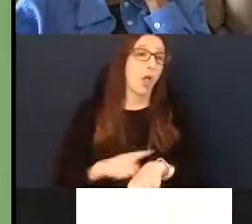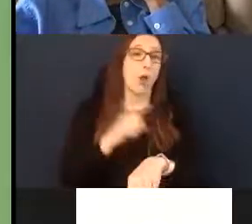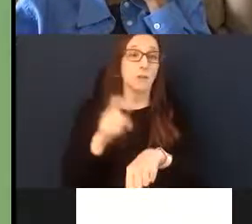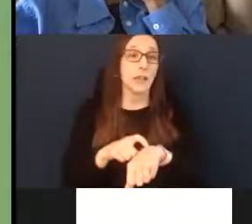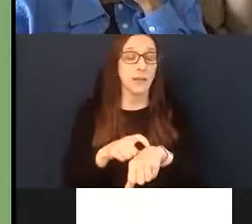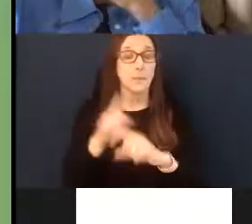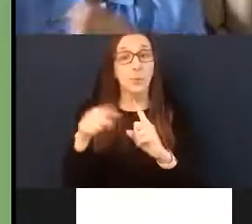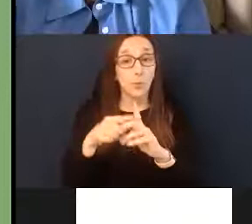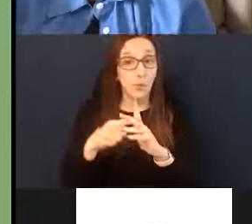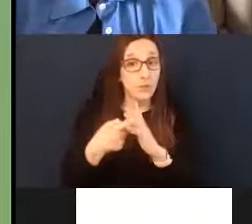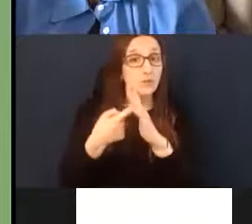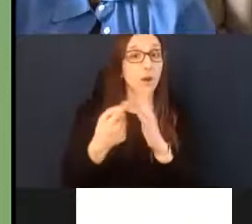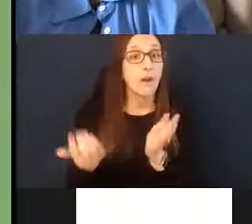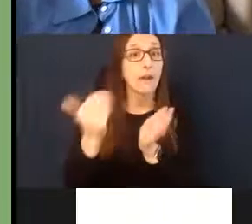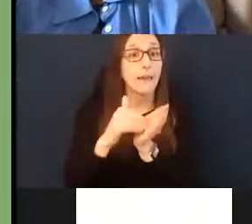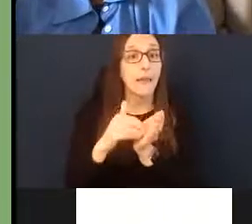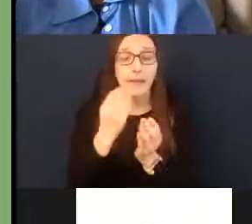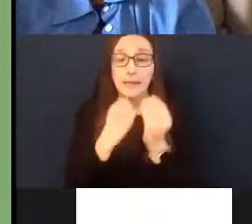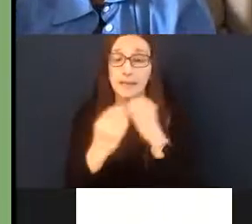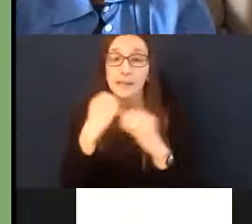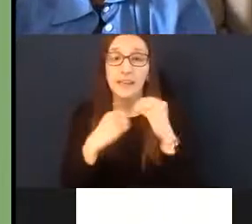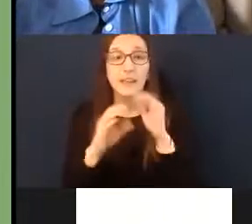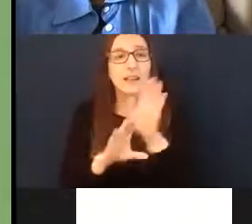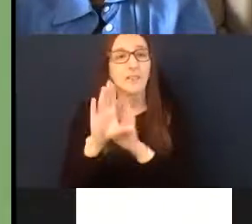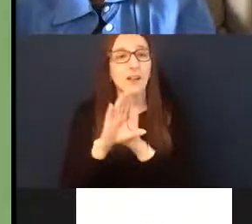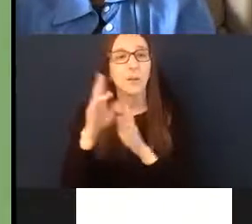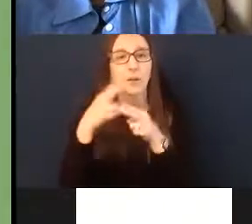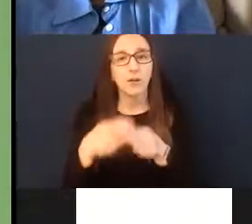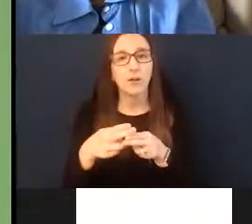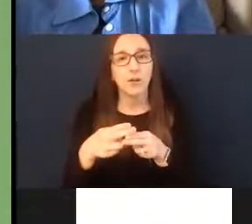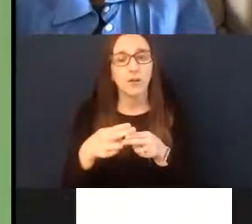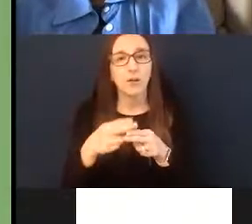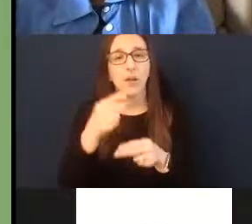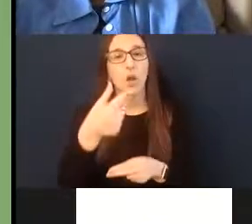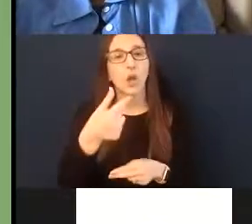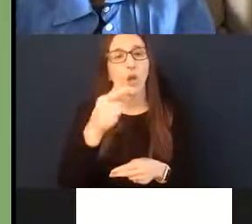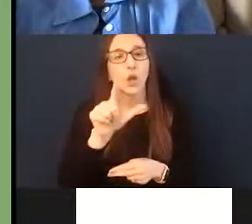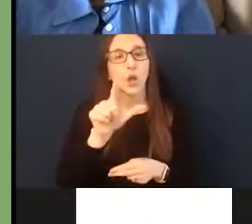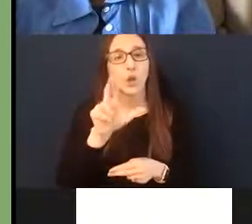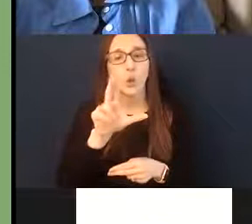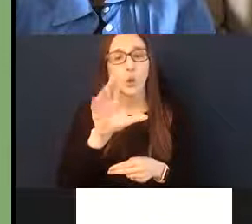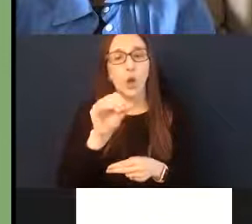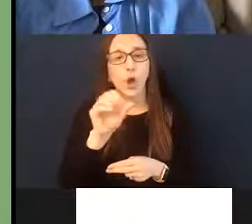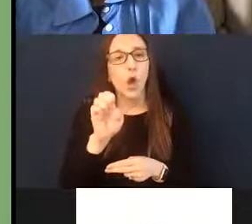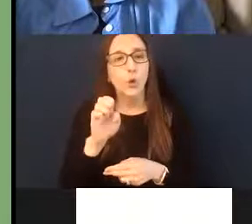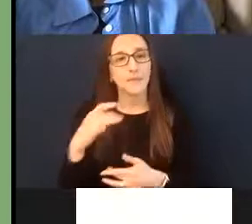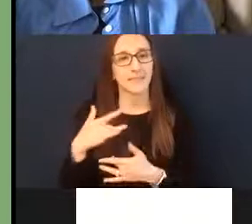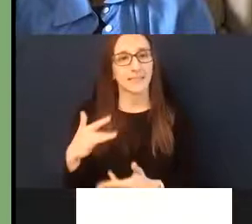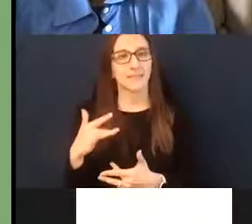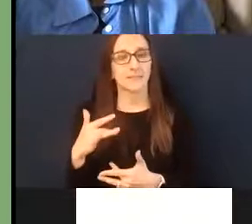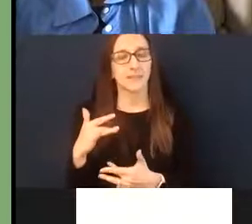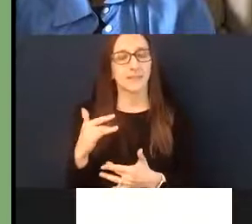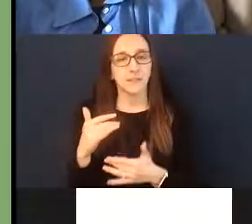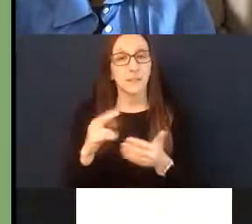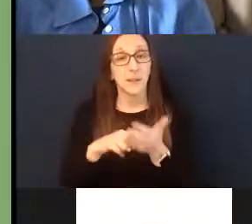start to have carbs back into their diet, they develop something called gluten or glucose sensitivity. So that means